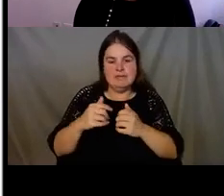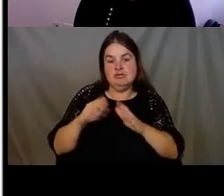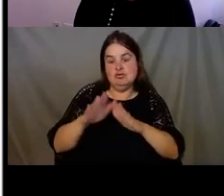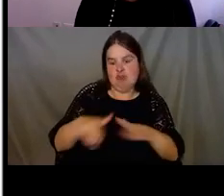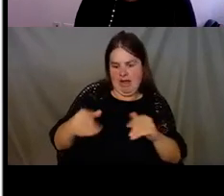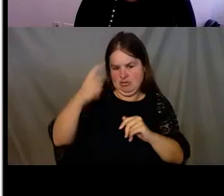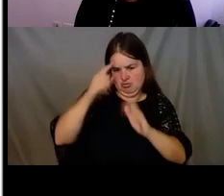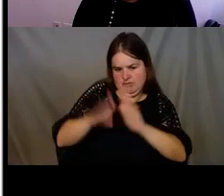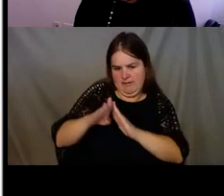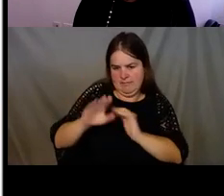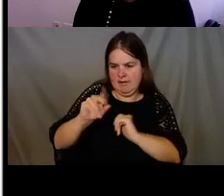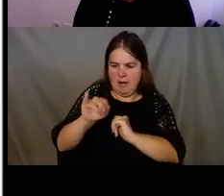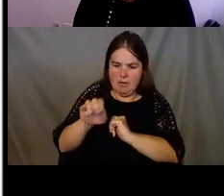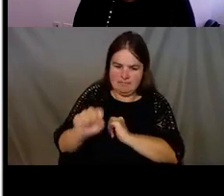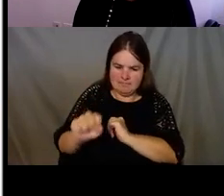outcomes.